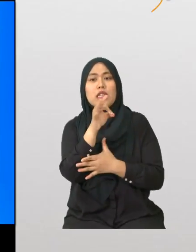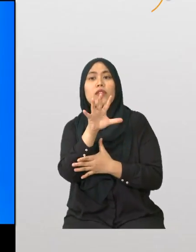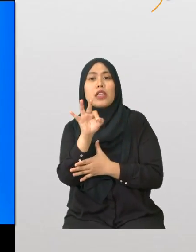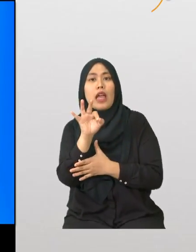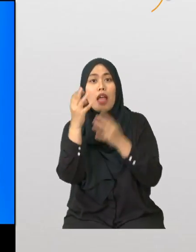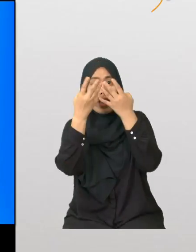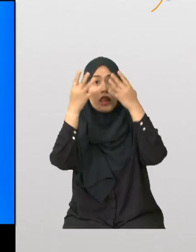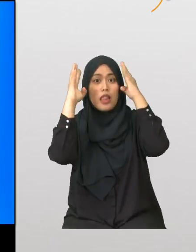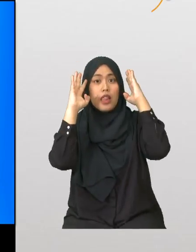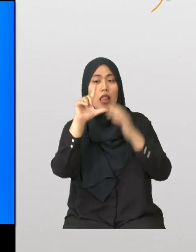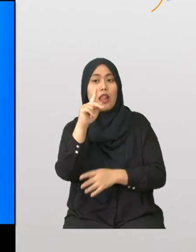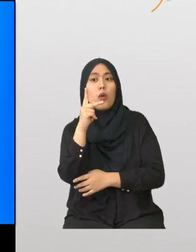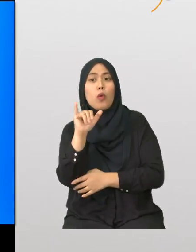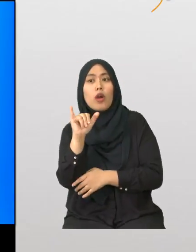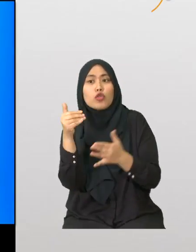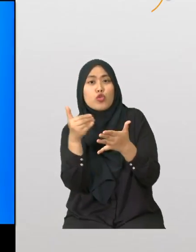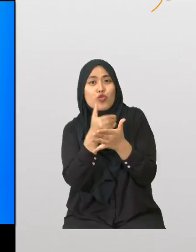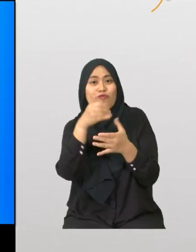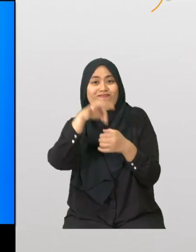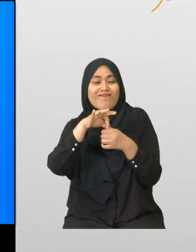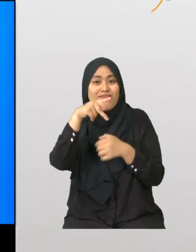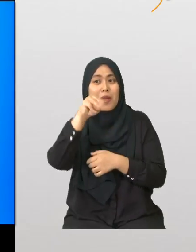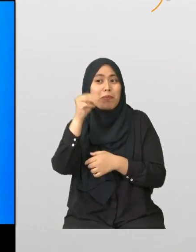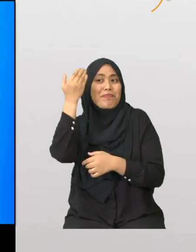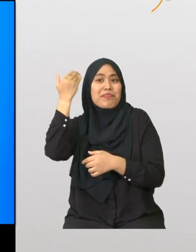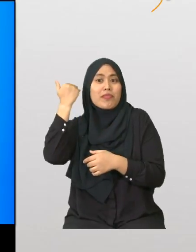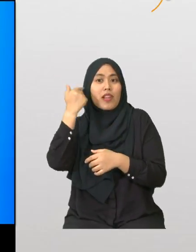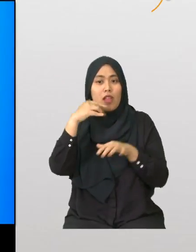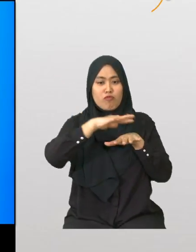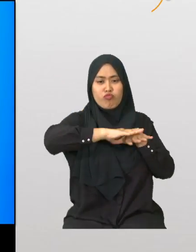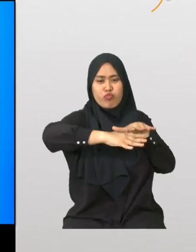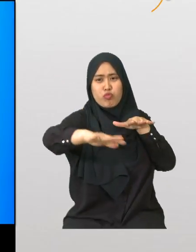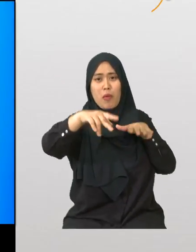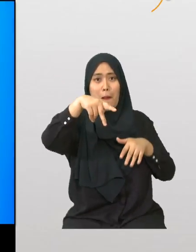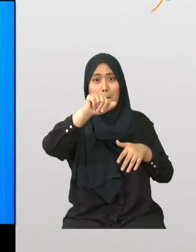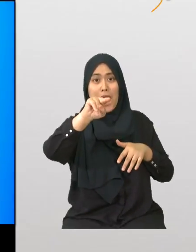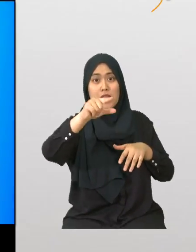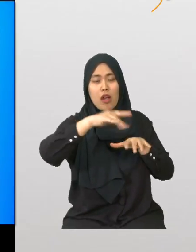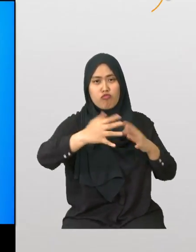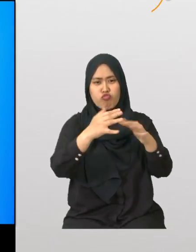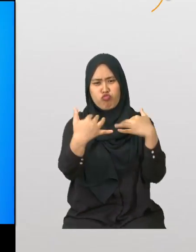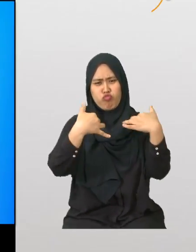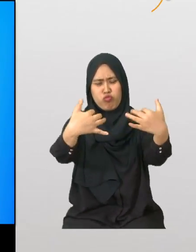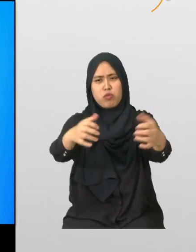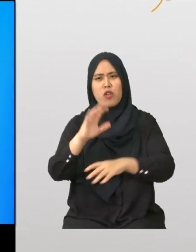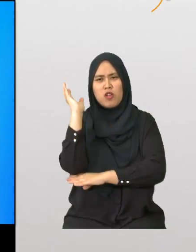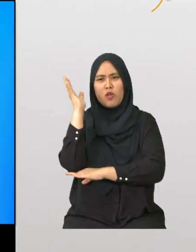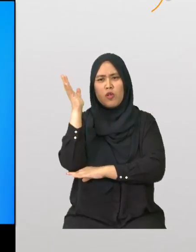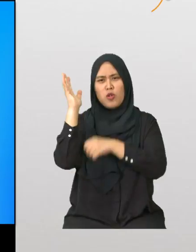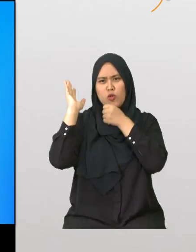newly elected Prime Minister, addressed a huge rally at the Padang. As he told the crowd from the City Hall